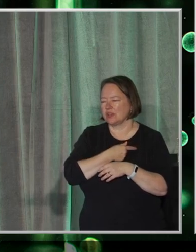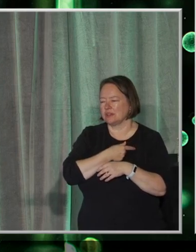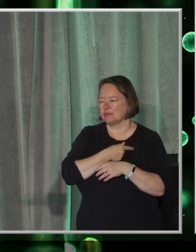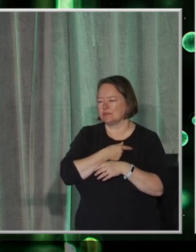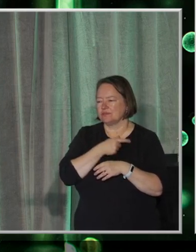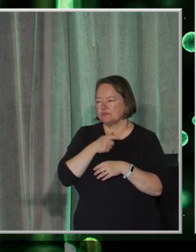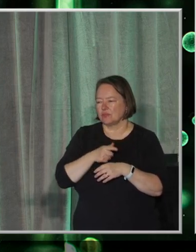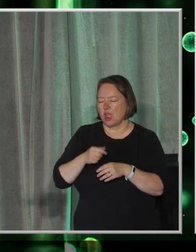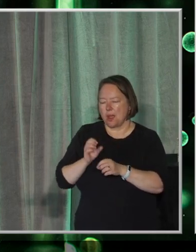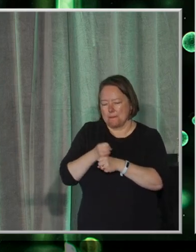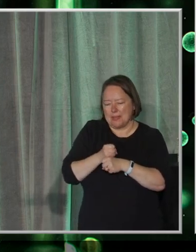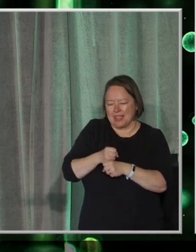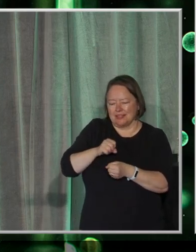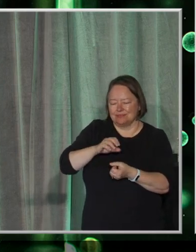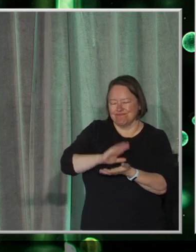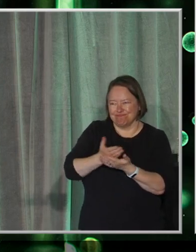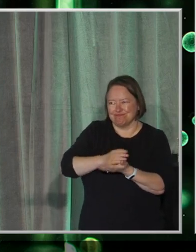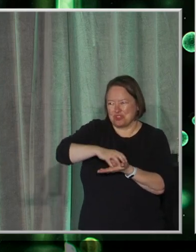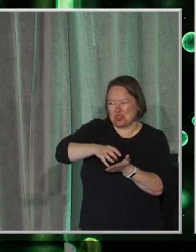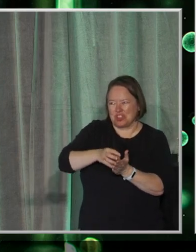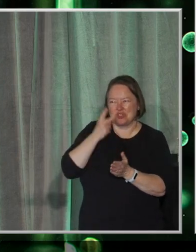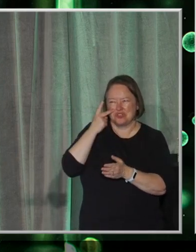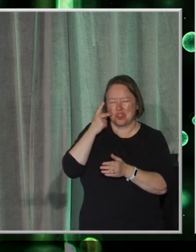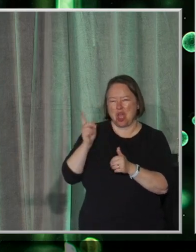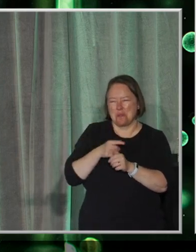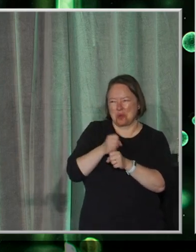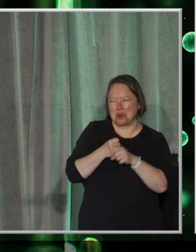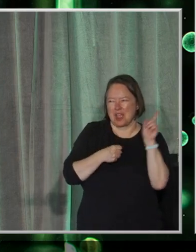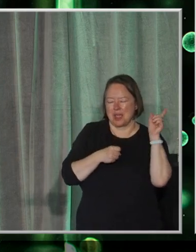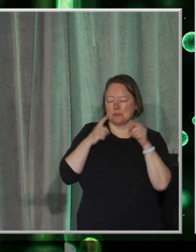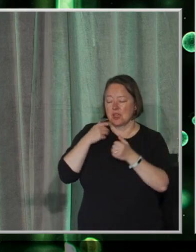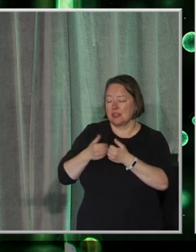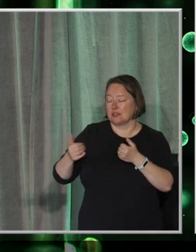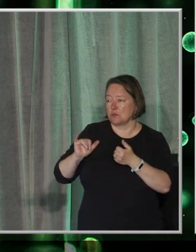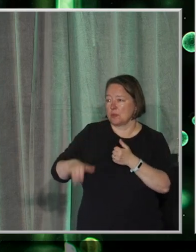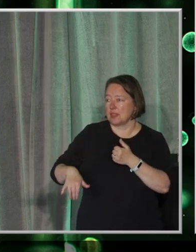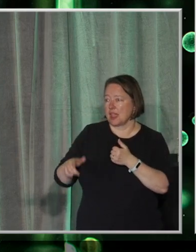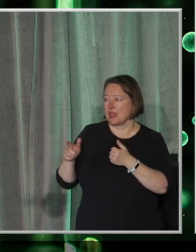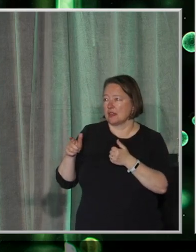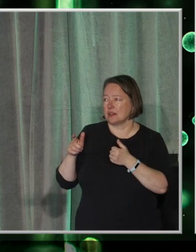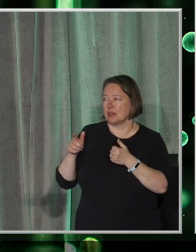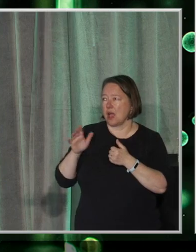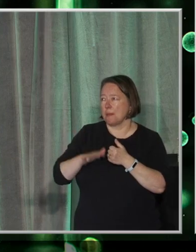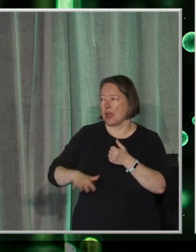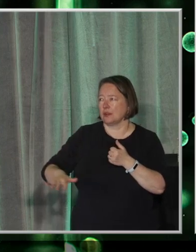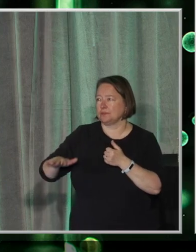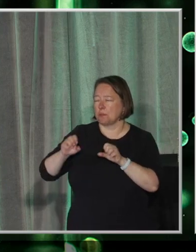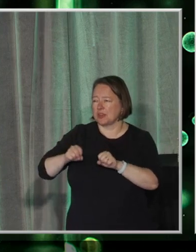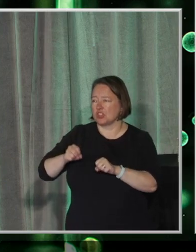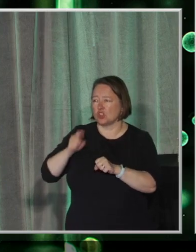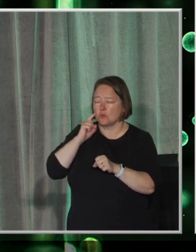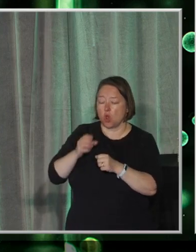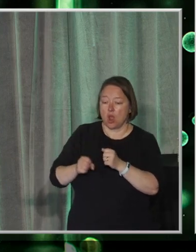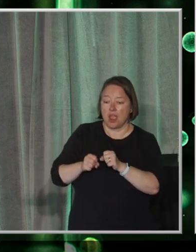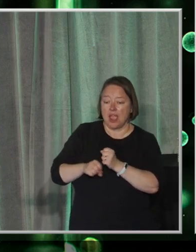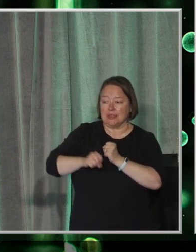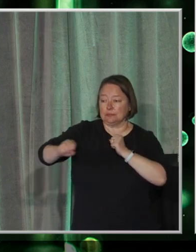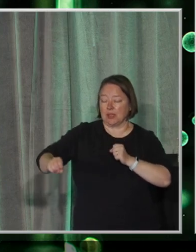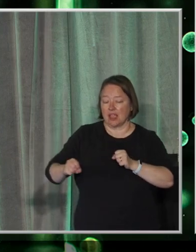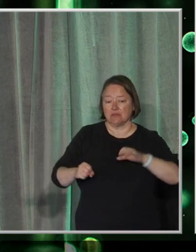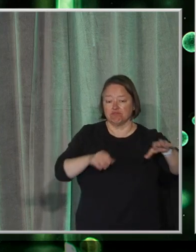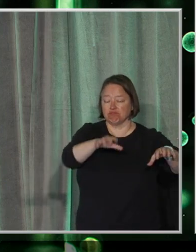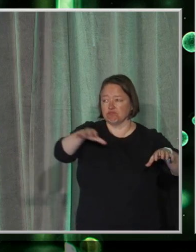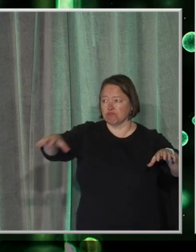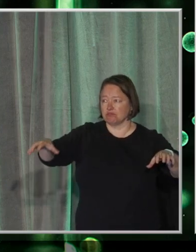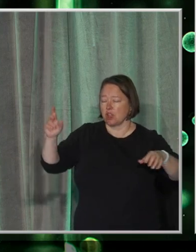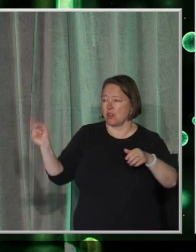by making cookies, as you saw in our prototype. So apart from that, about our potential to expand, first and